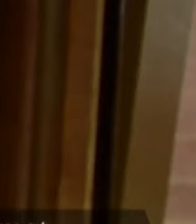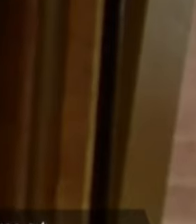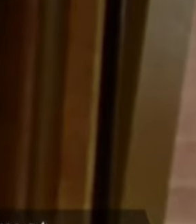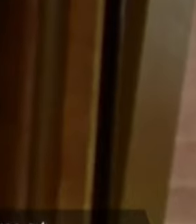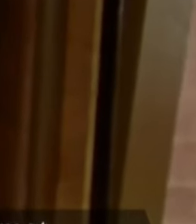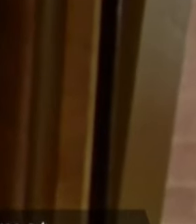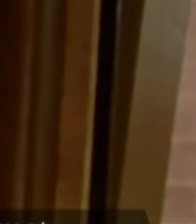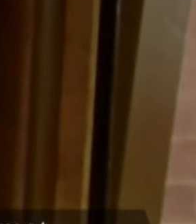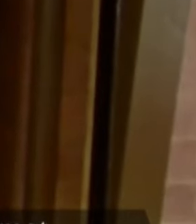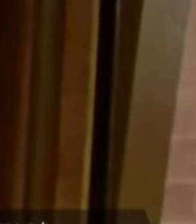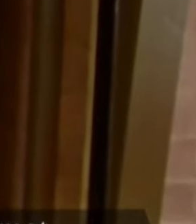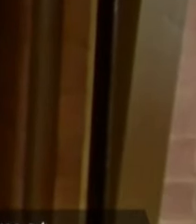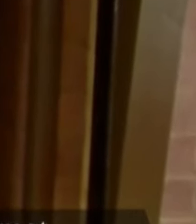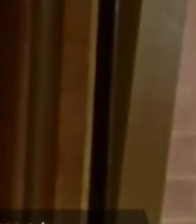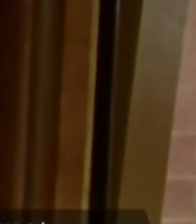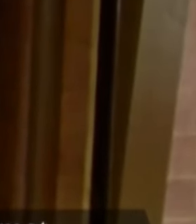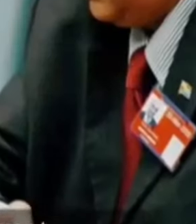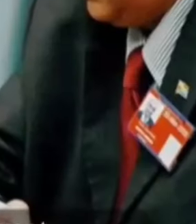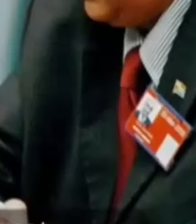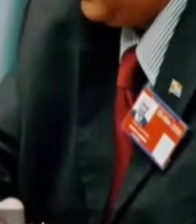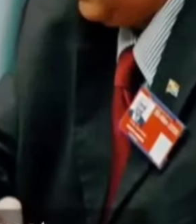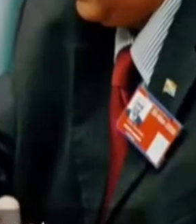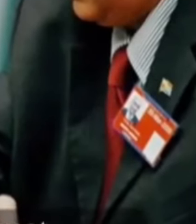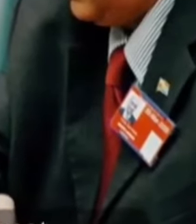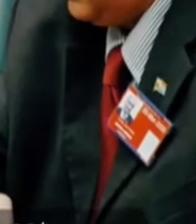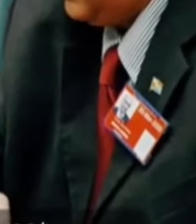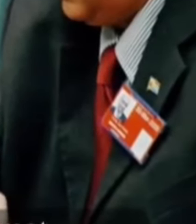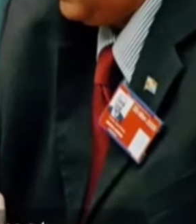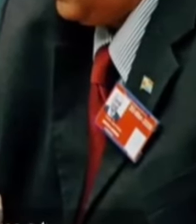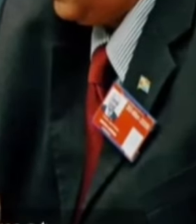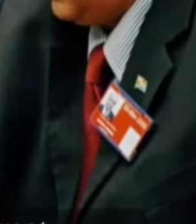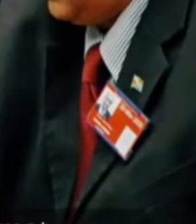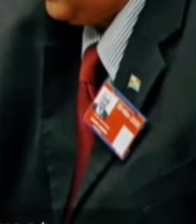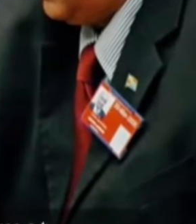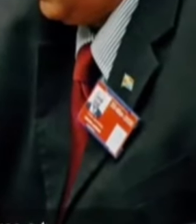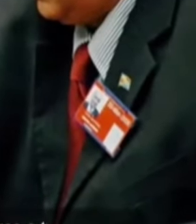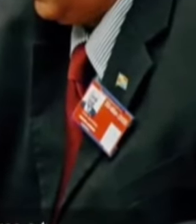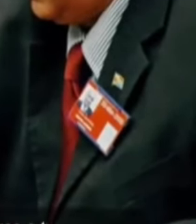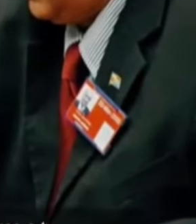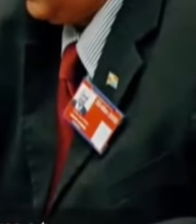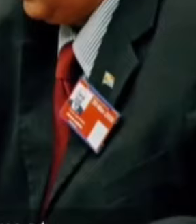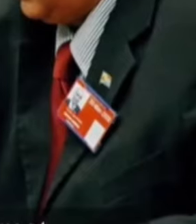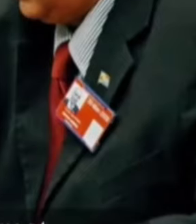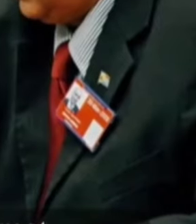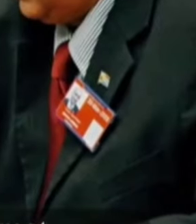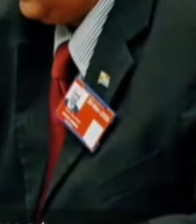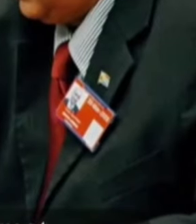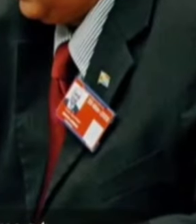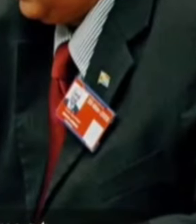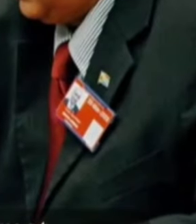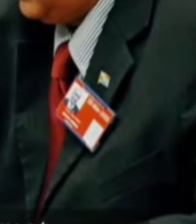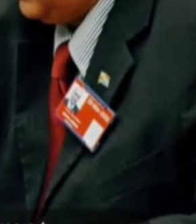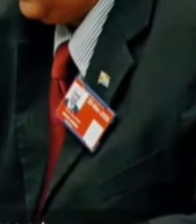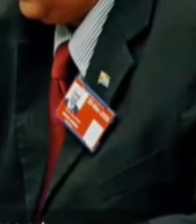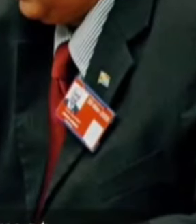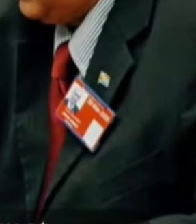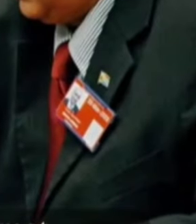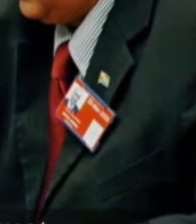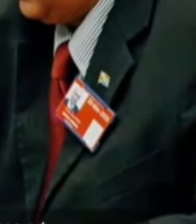ruling party, the ANC, who he served the longest also, both as a young man and also as a leader of the ANC.